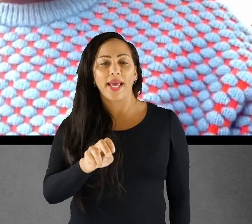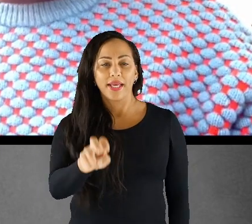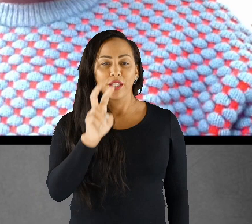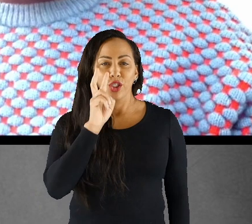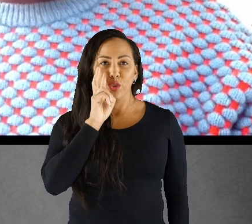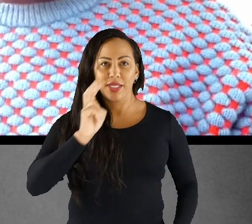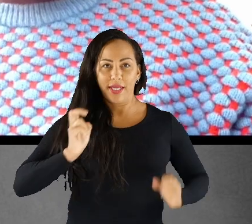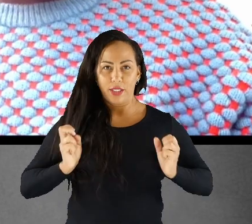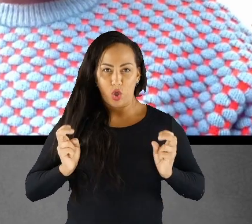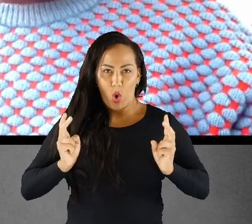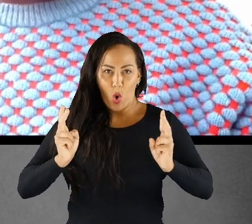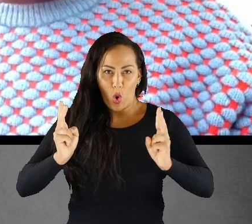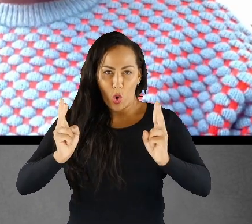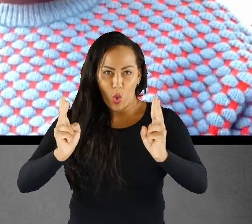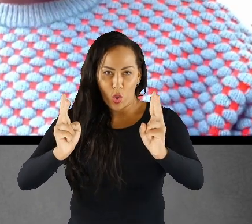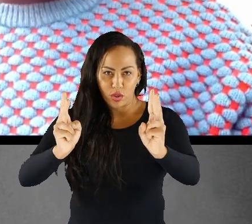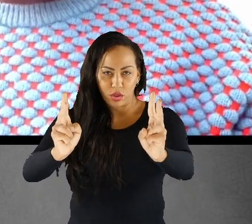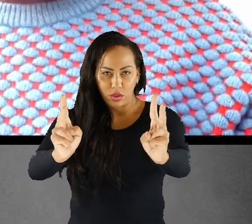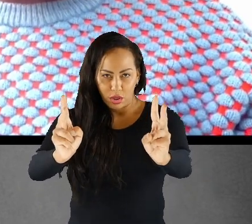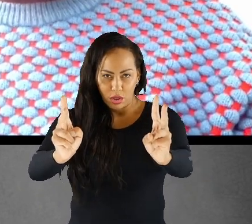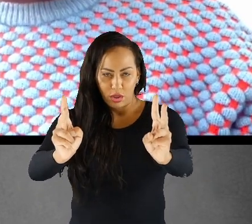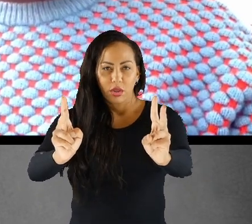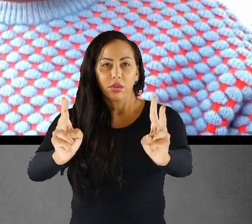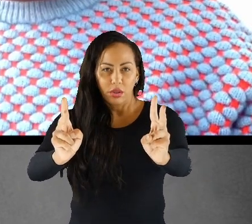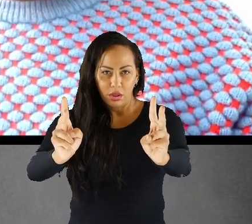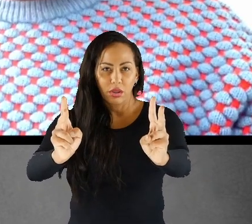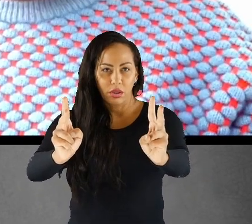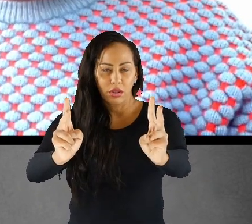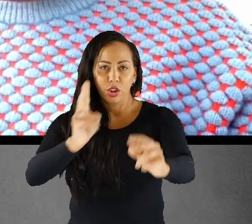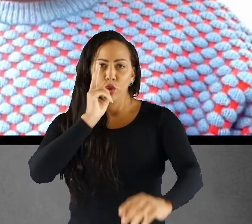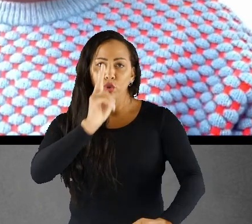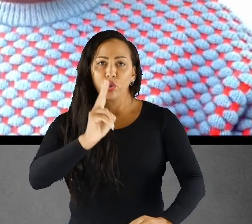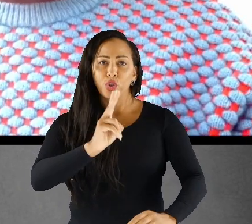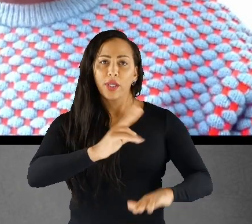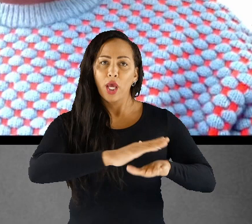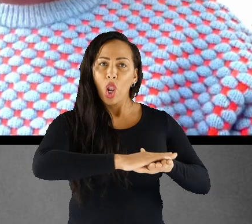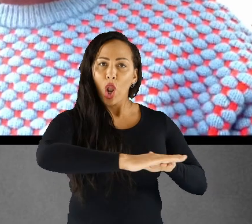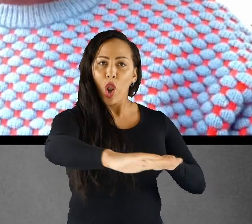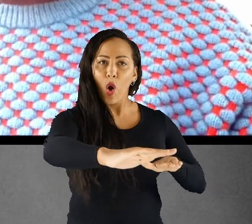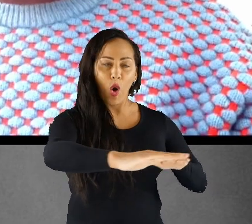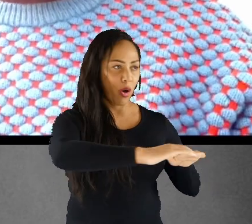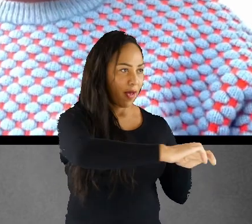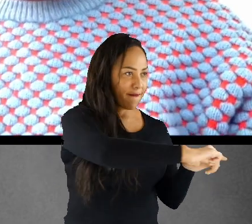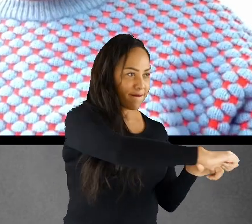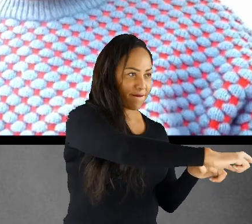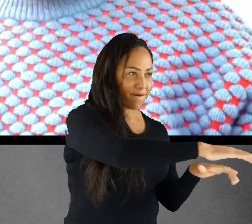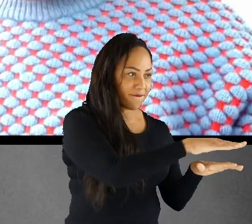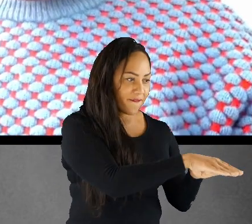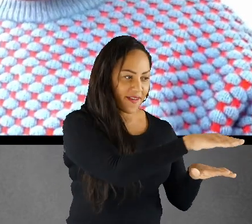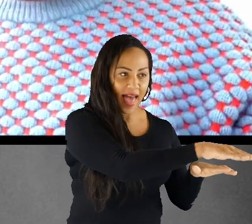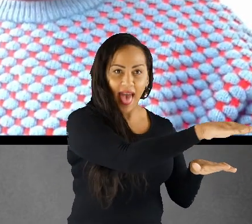where you walk in and there's this concourse, and there's this very long,